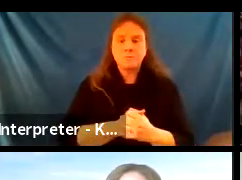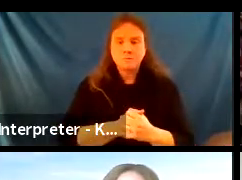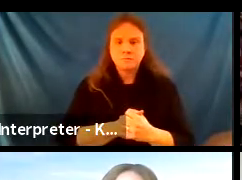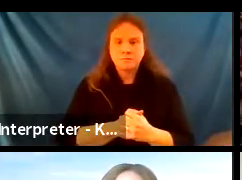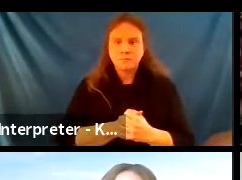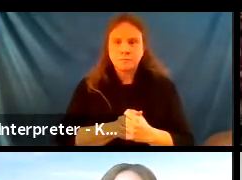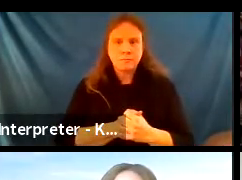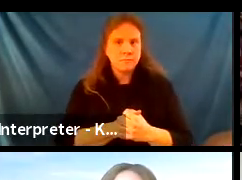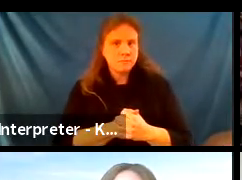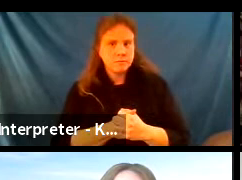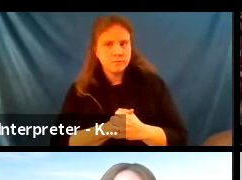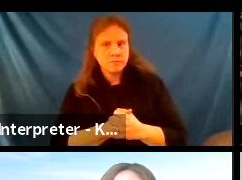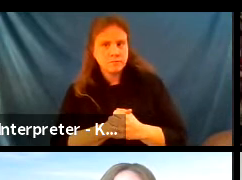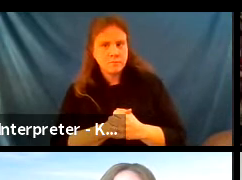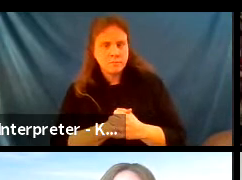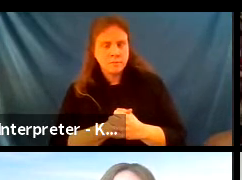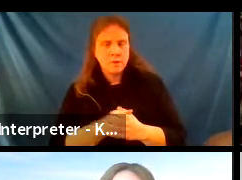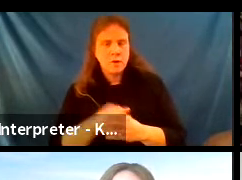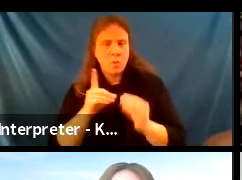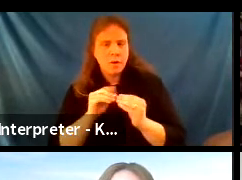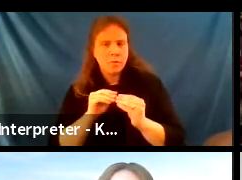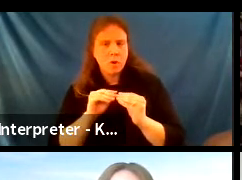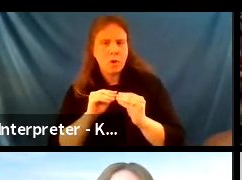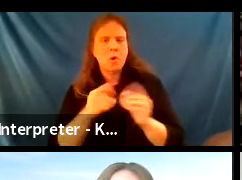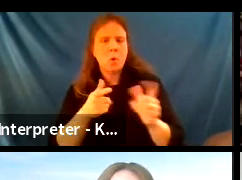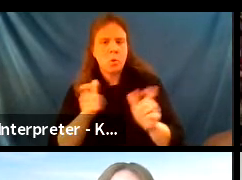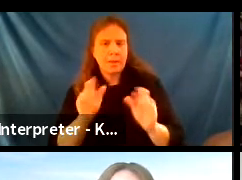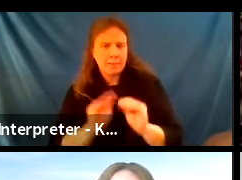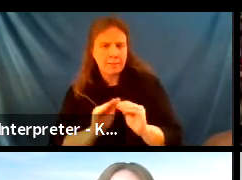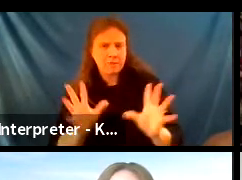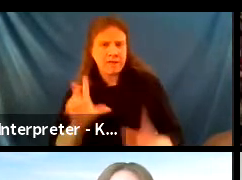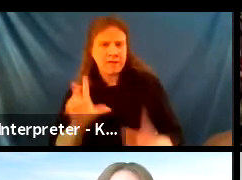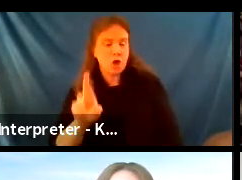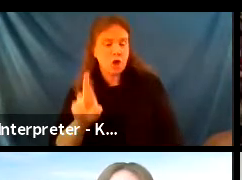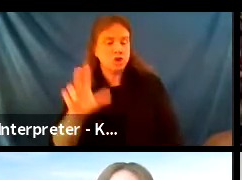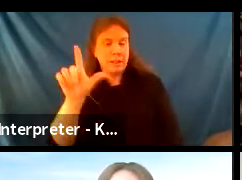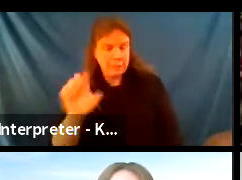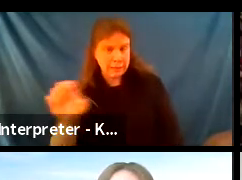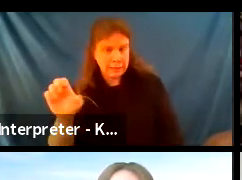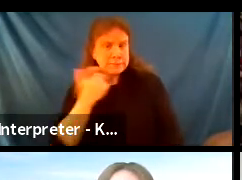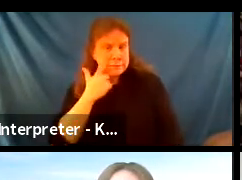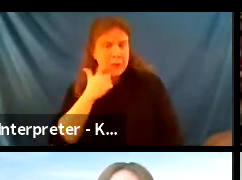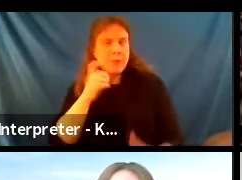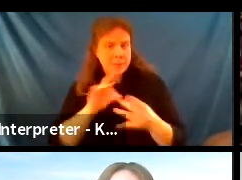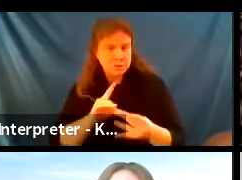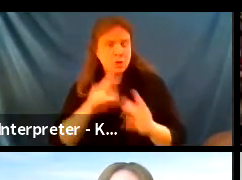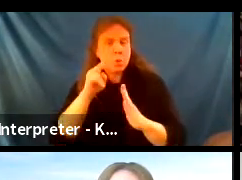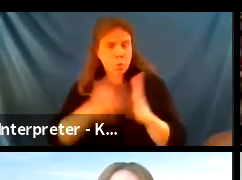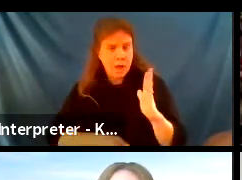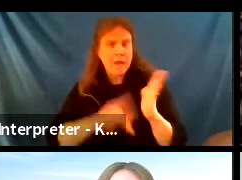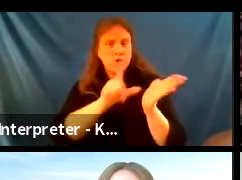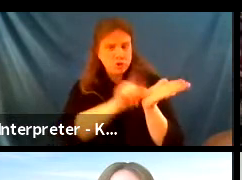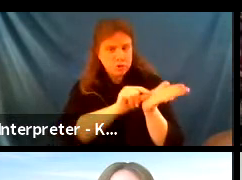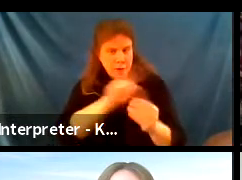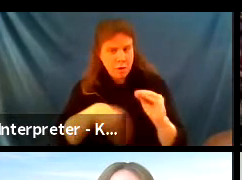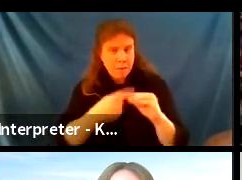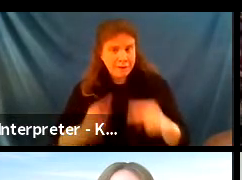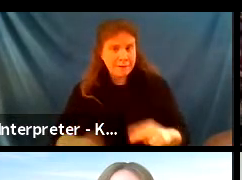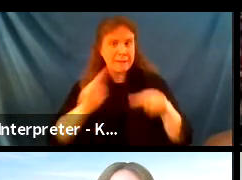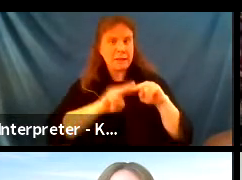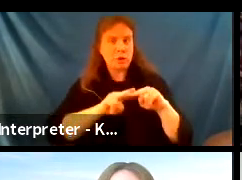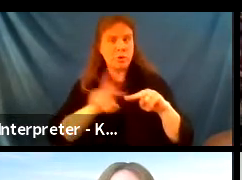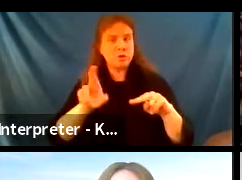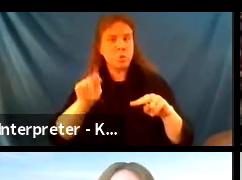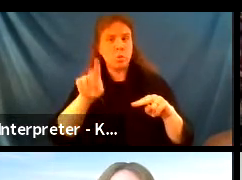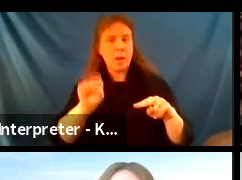I just want a quick clarification, Dr. Lee, when you mentioned that you read the paper about increased rates of complications, you're